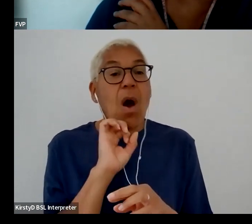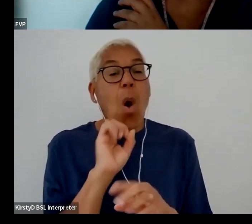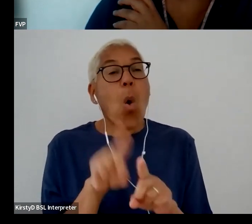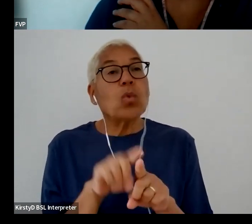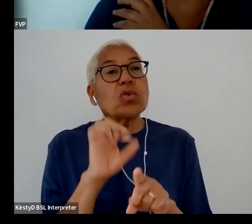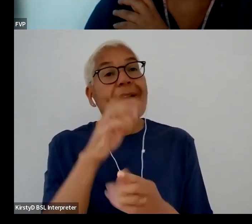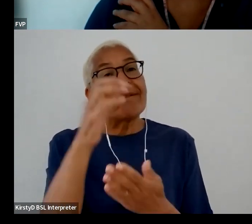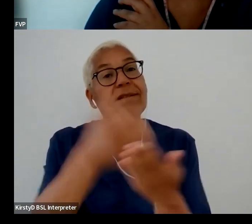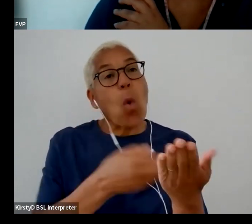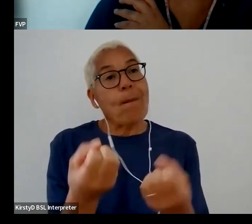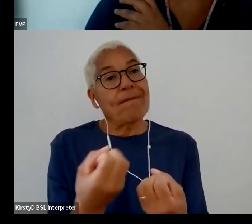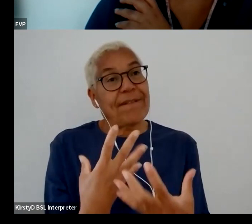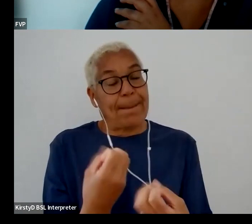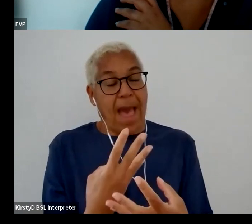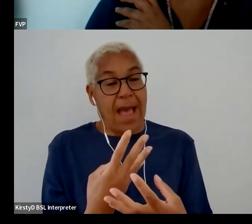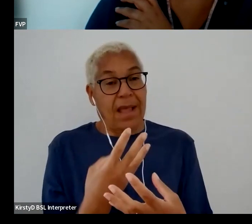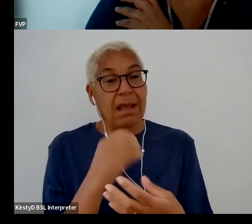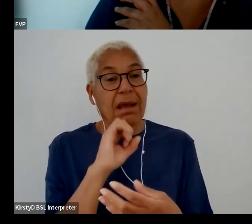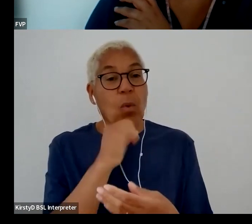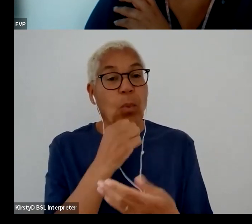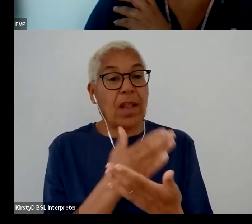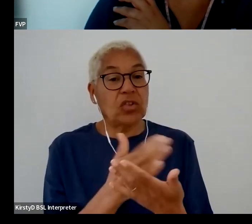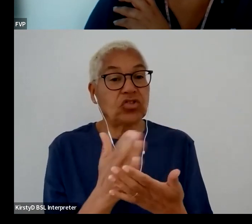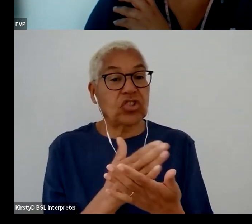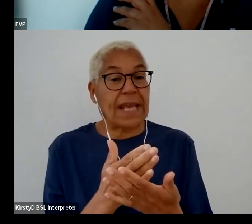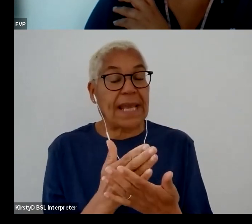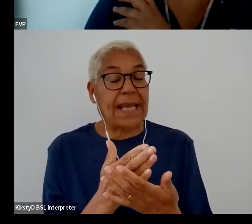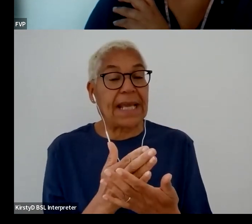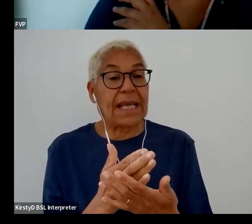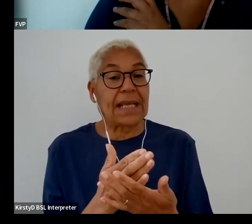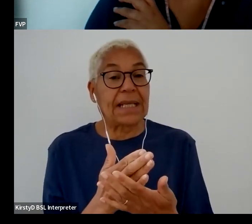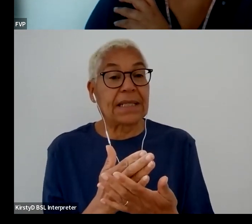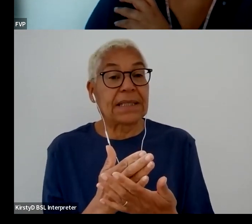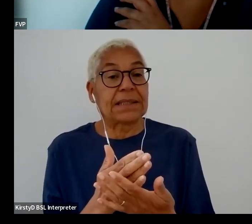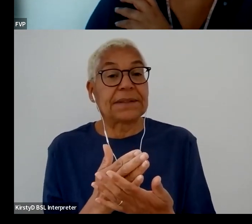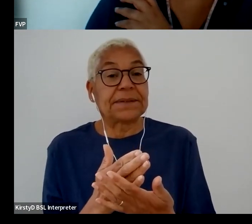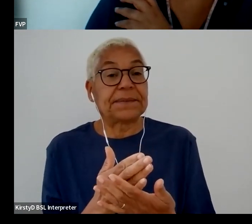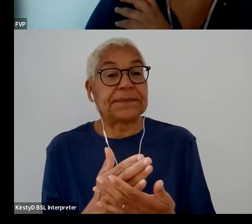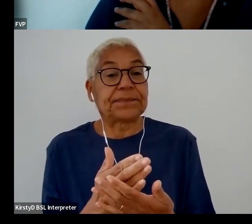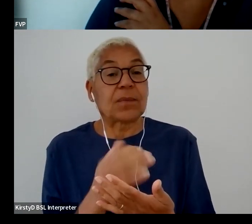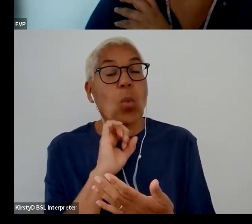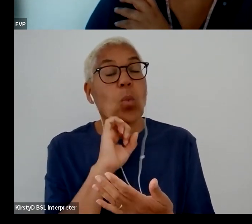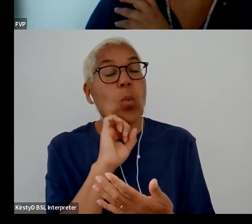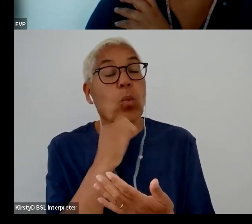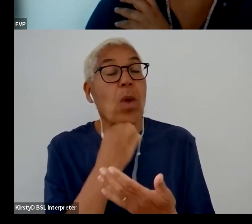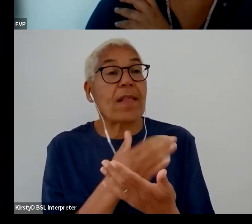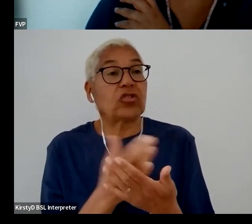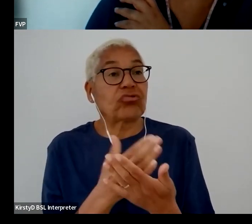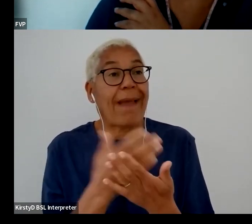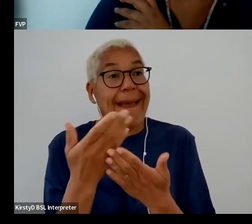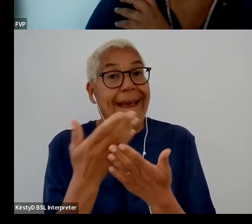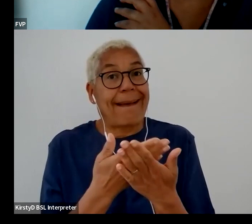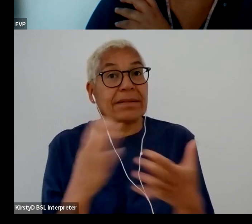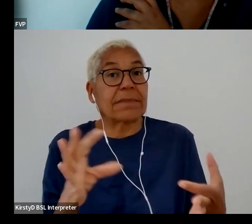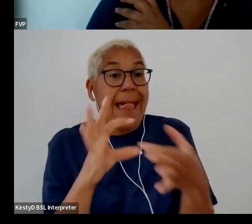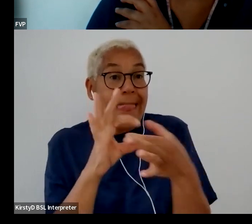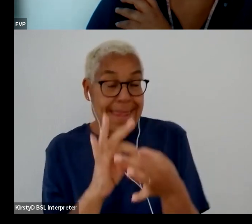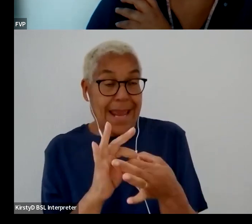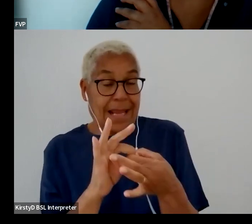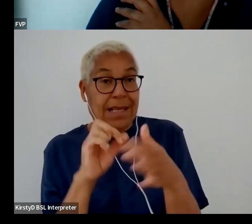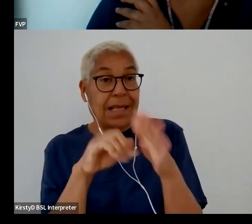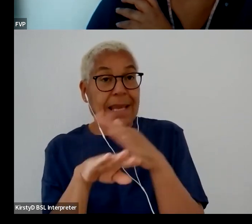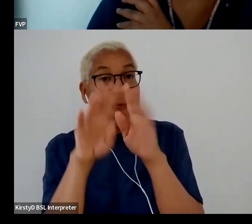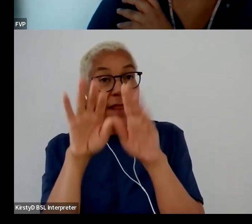form. I'll share. Where am I? I will share the feedback form link in the chat